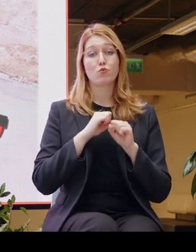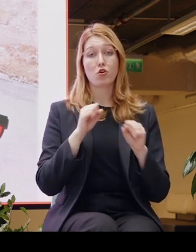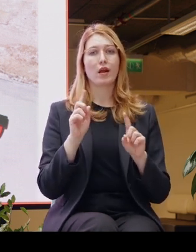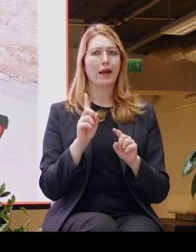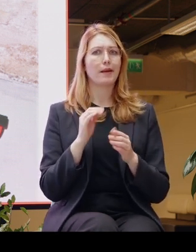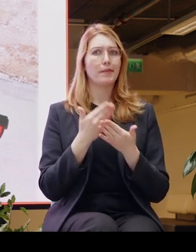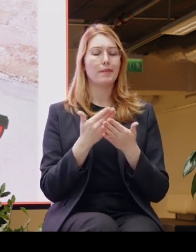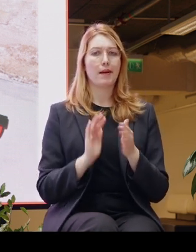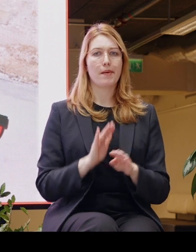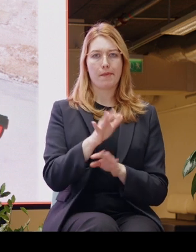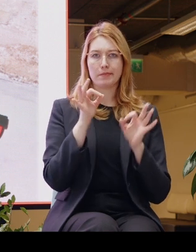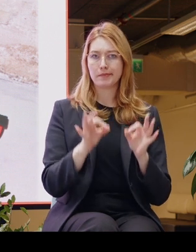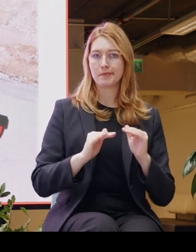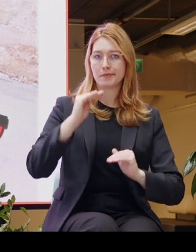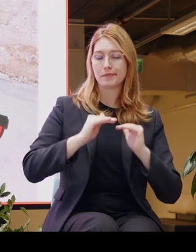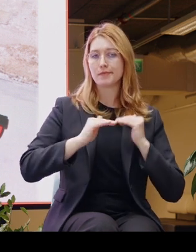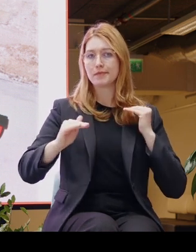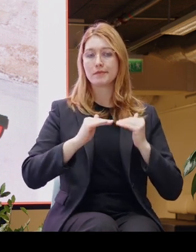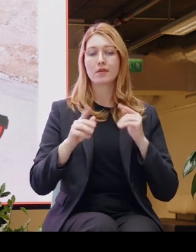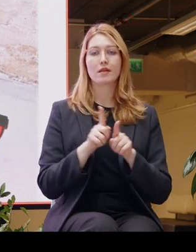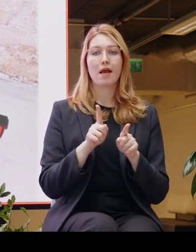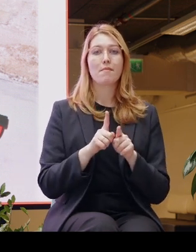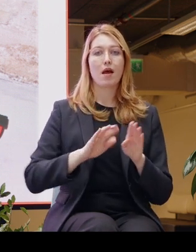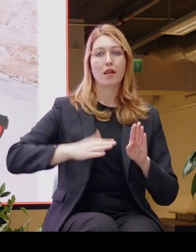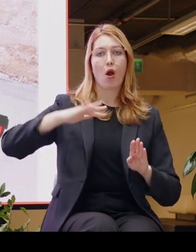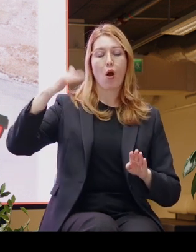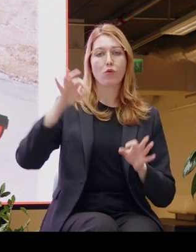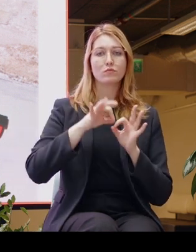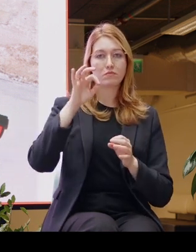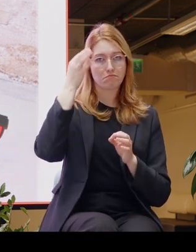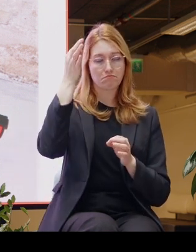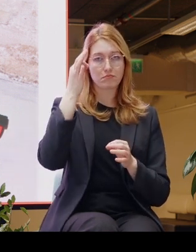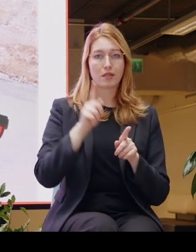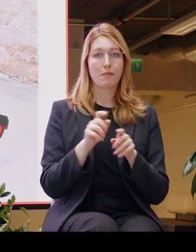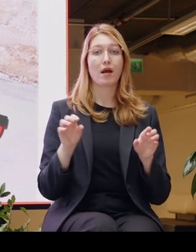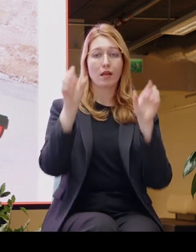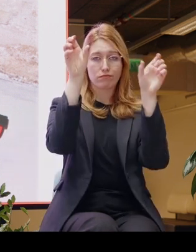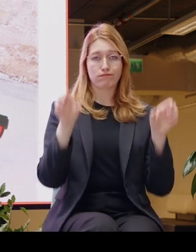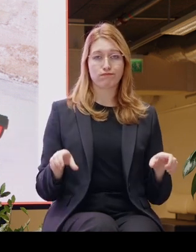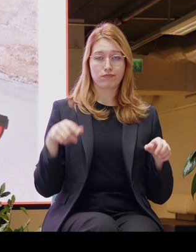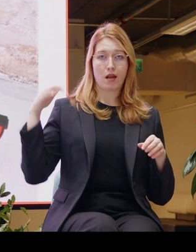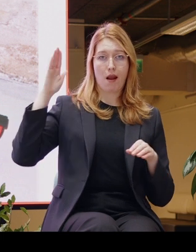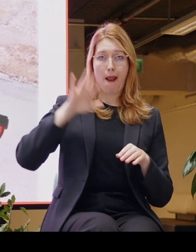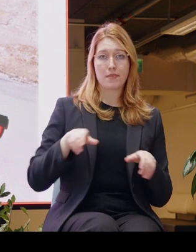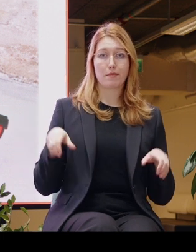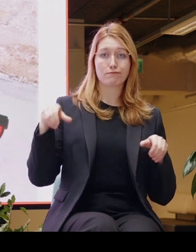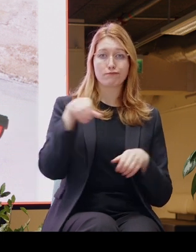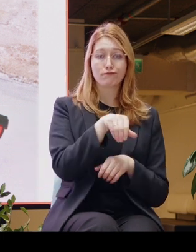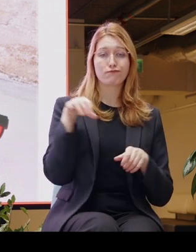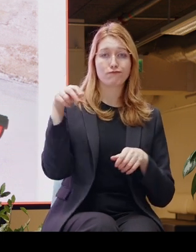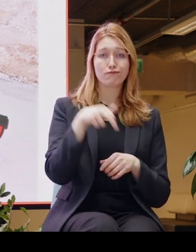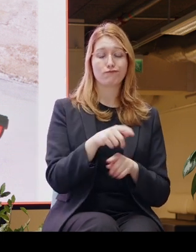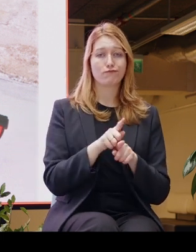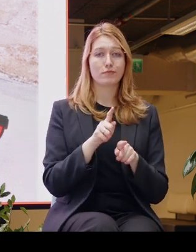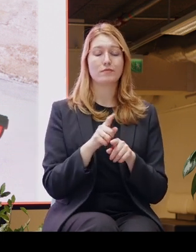are correct. We measure the stairs, handrails, and we're making plenty of photos. While